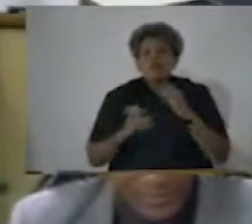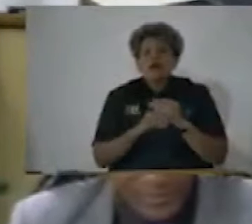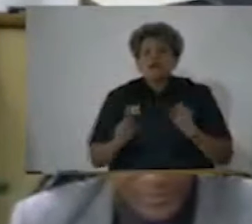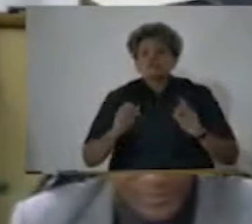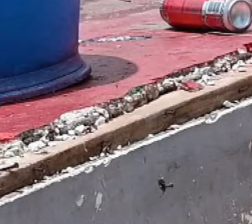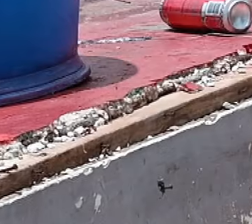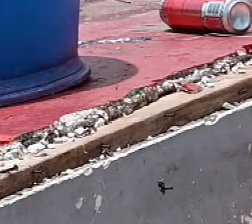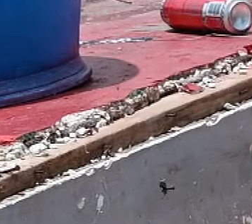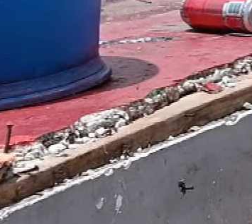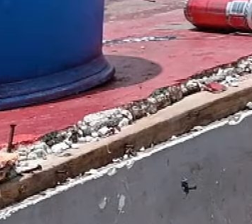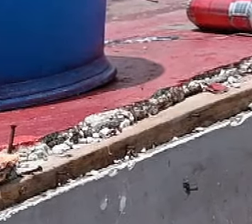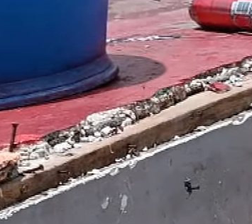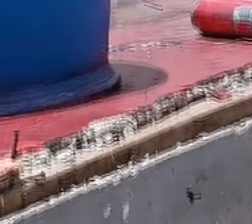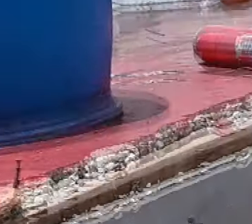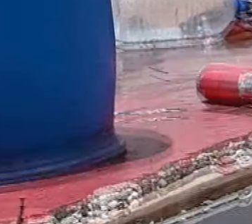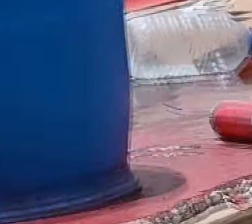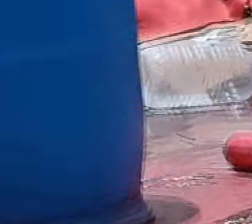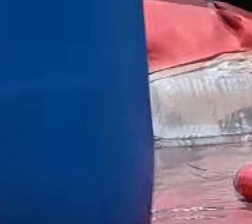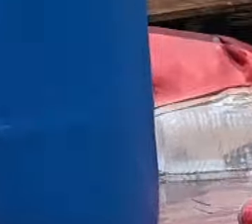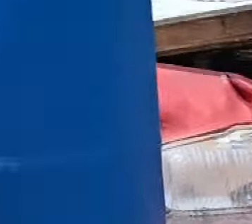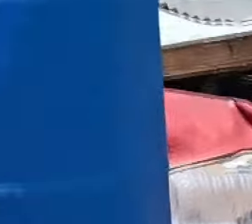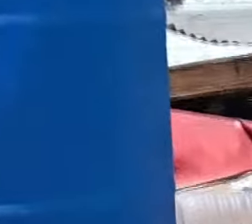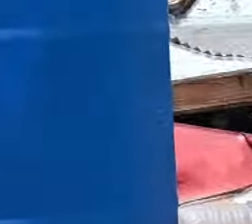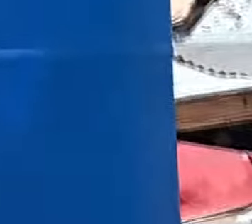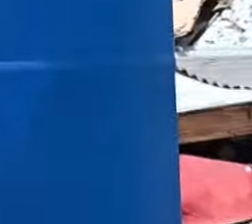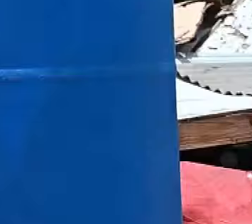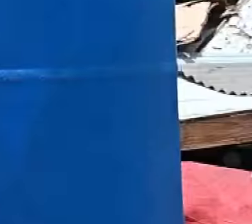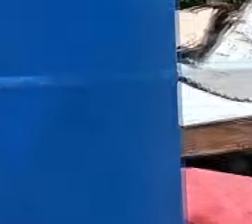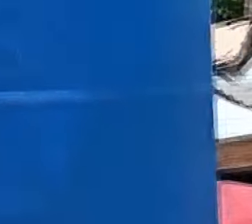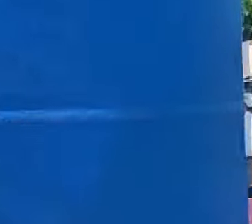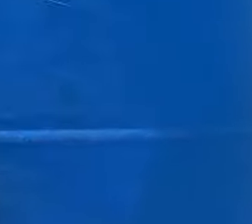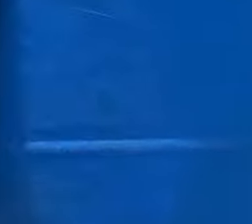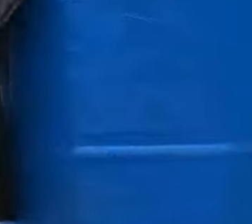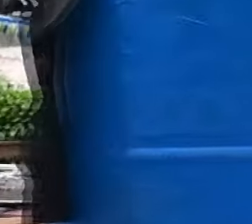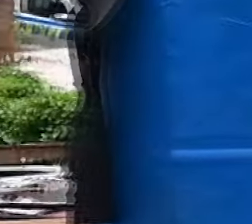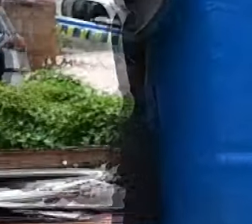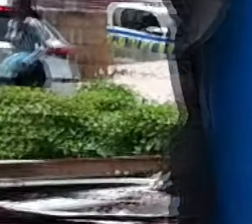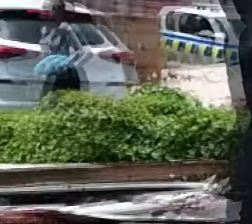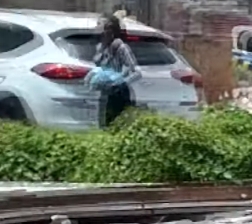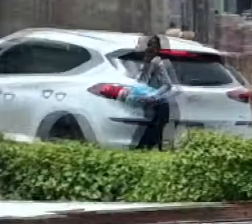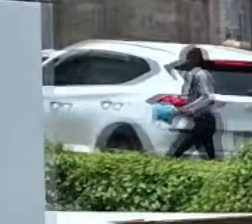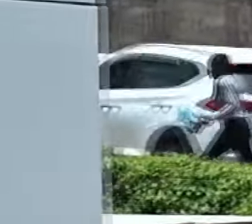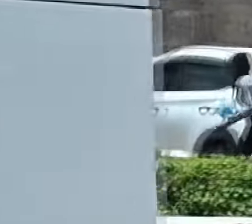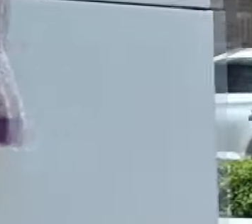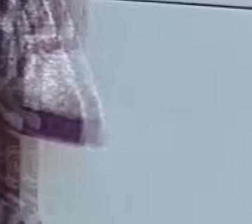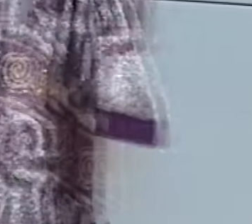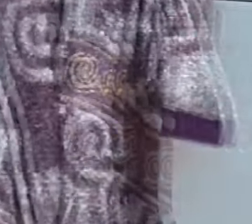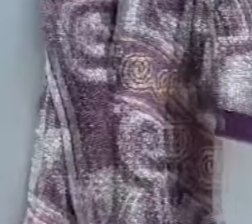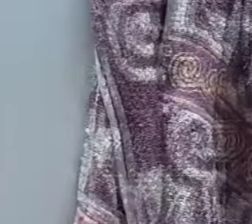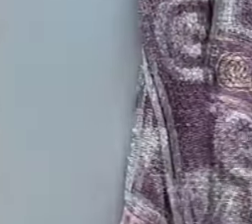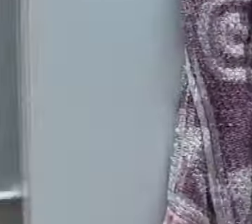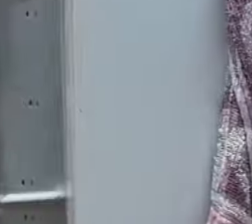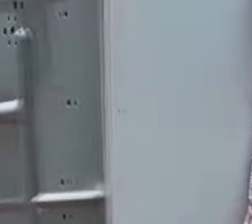of livelihood. Medication is also a top priority as the health ministry moves to reduce the potential for a dengue